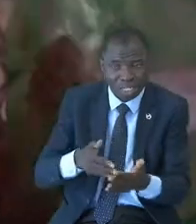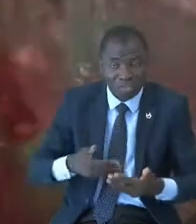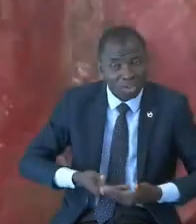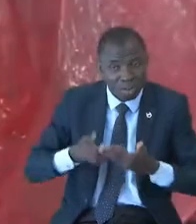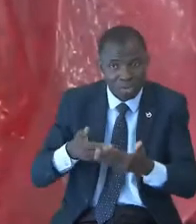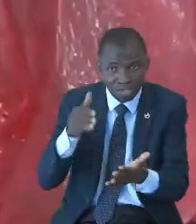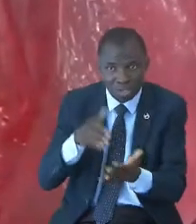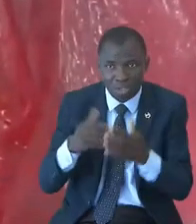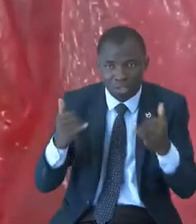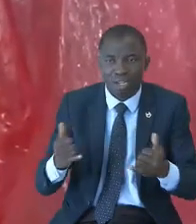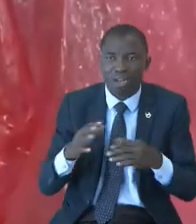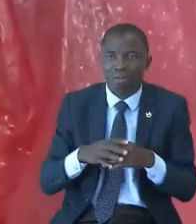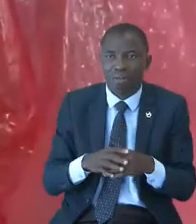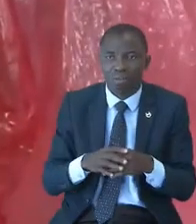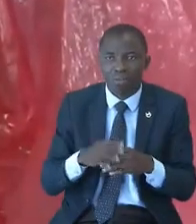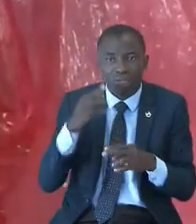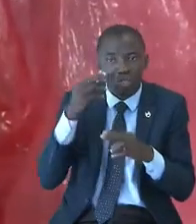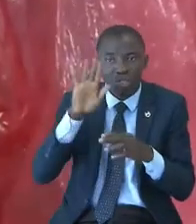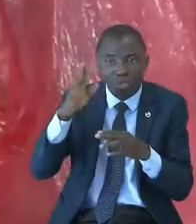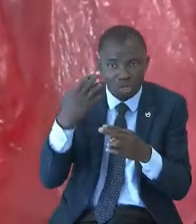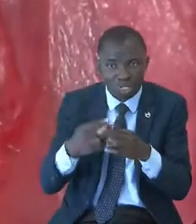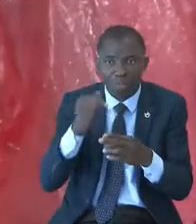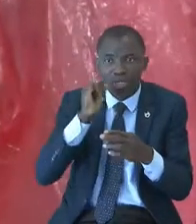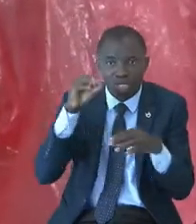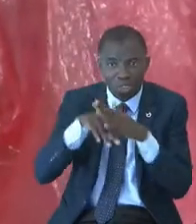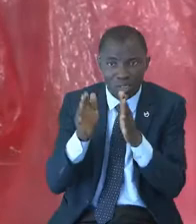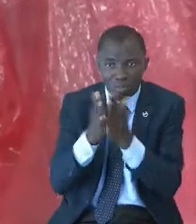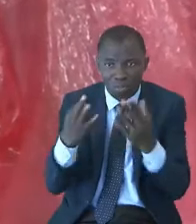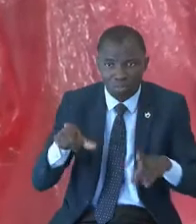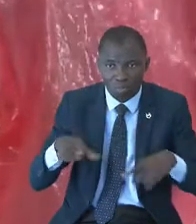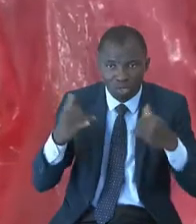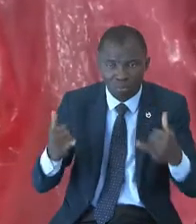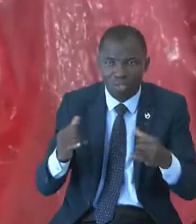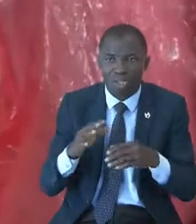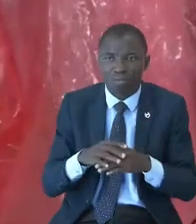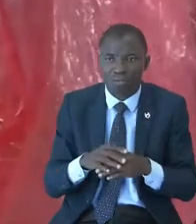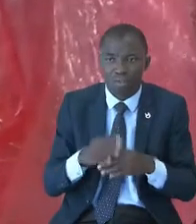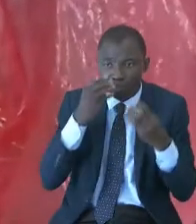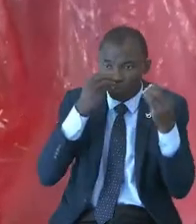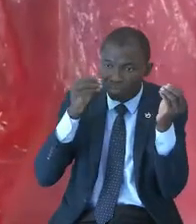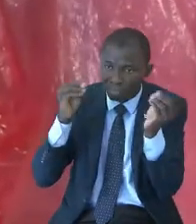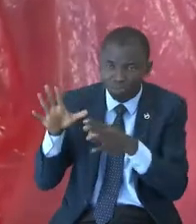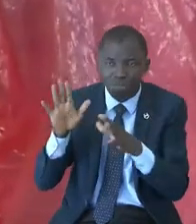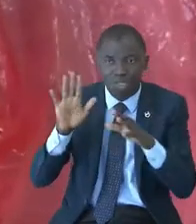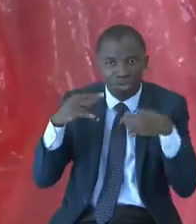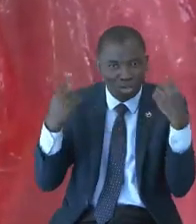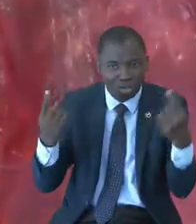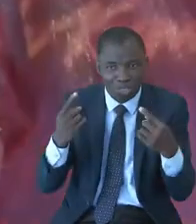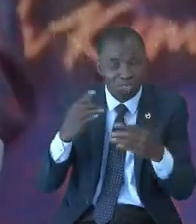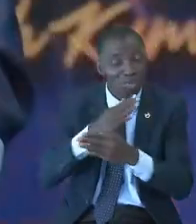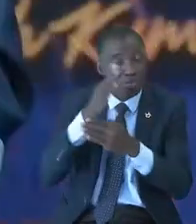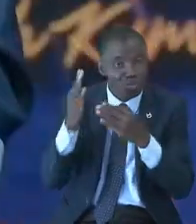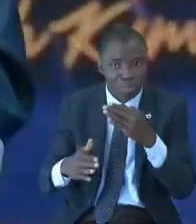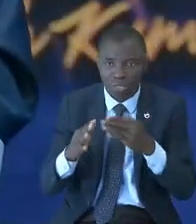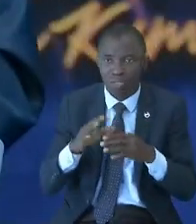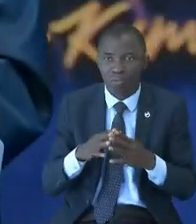your new walk with Christ. Also, if you are listening via the radio or television, and you just gave